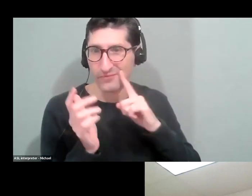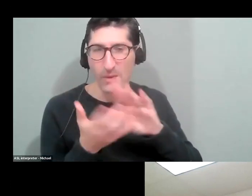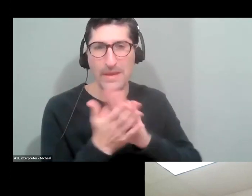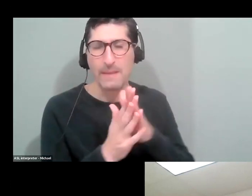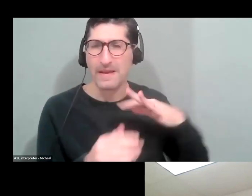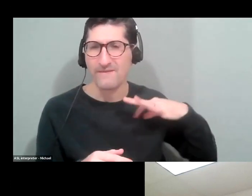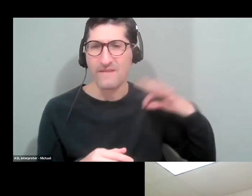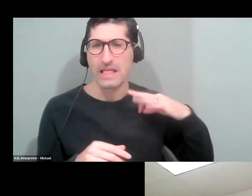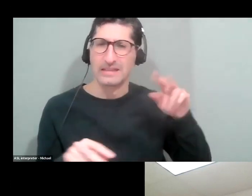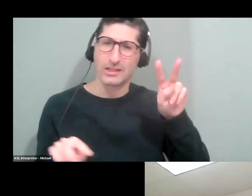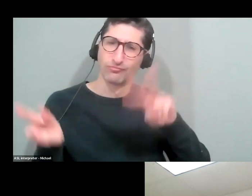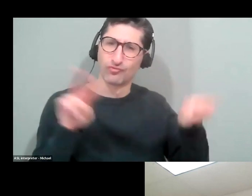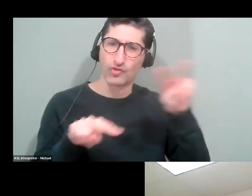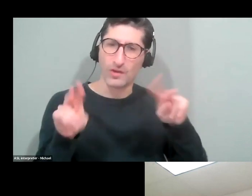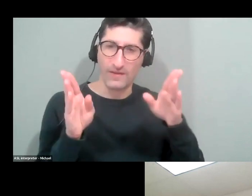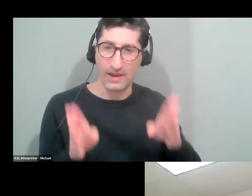for polling places.